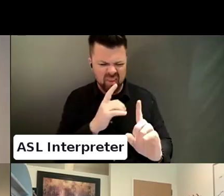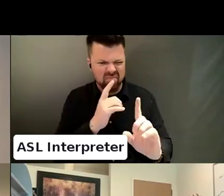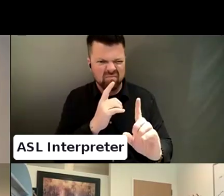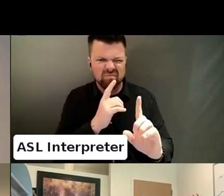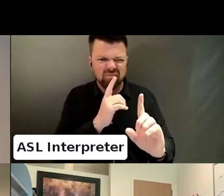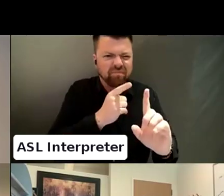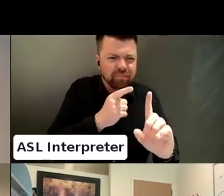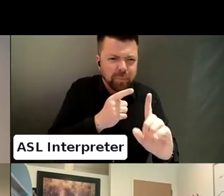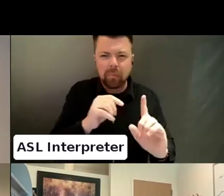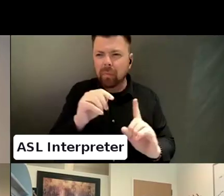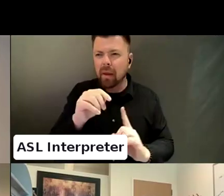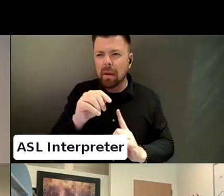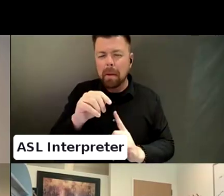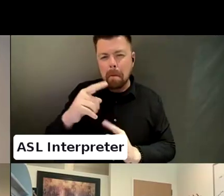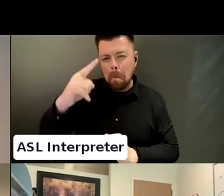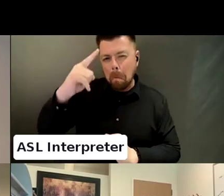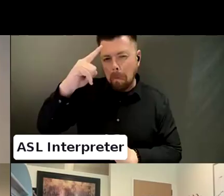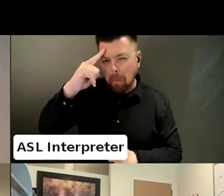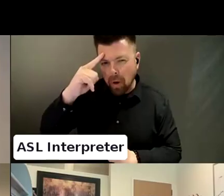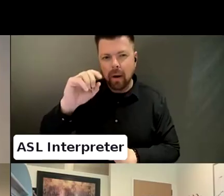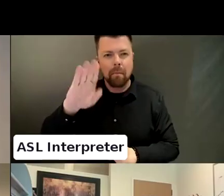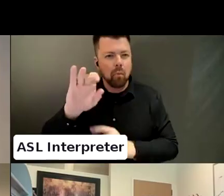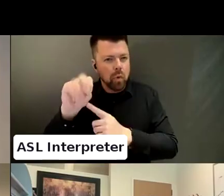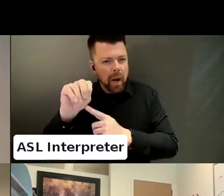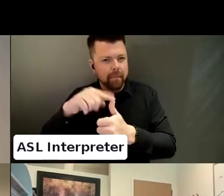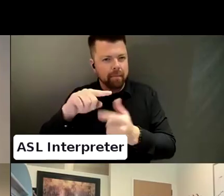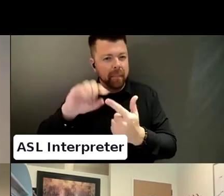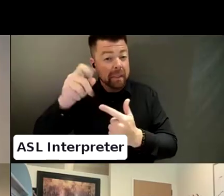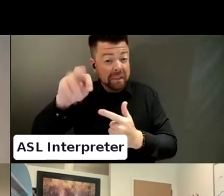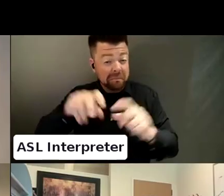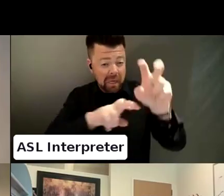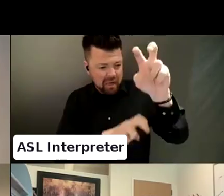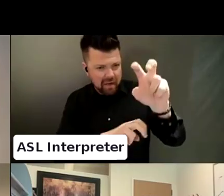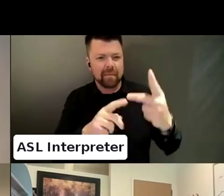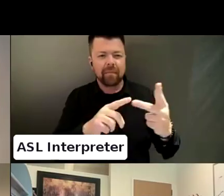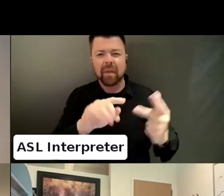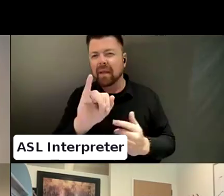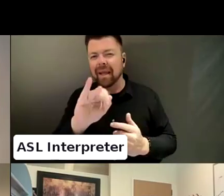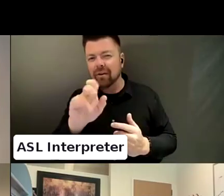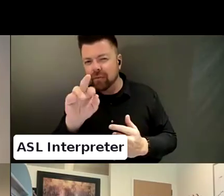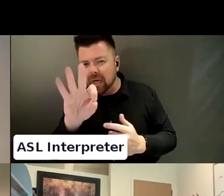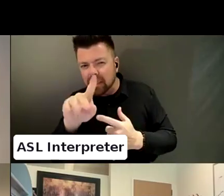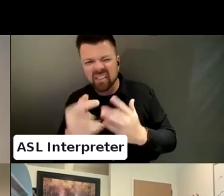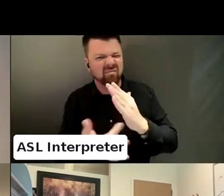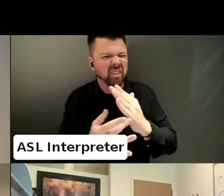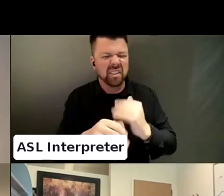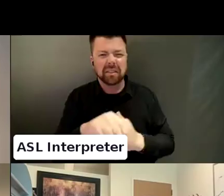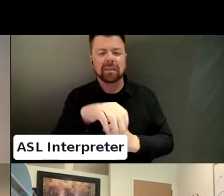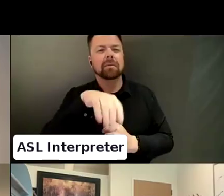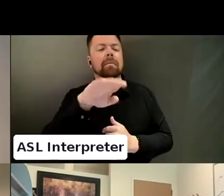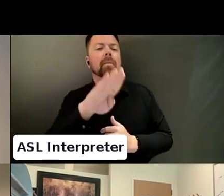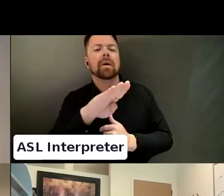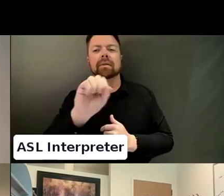brain-spine interfaces. That is being able to record brain activity associated with intention,